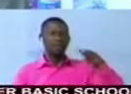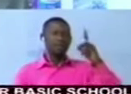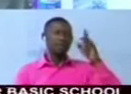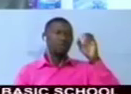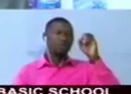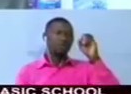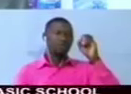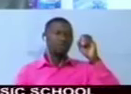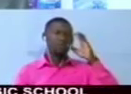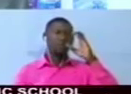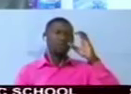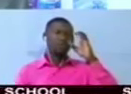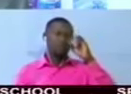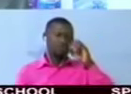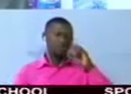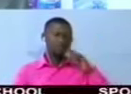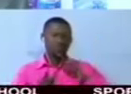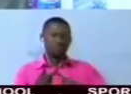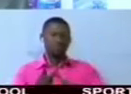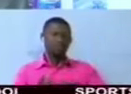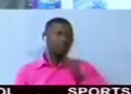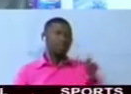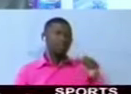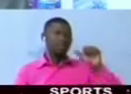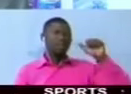Ngansumana Fati. And Ngansumana Fati.